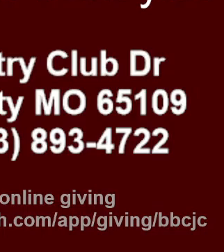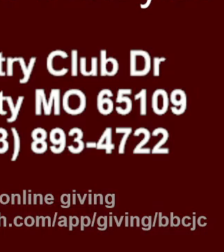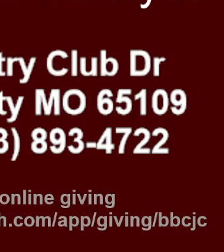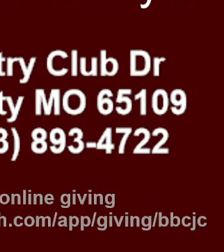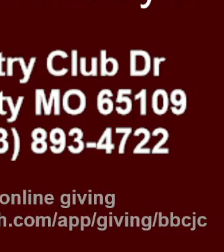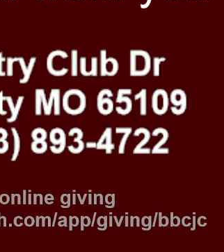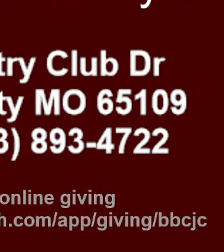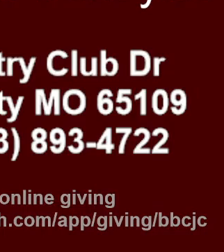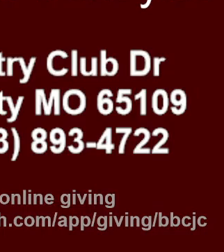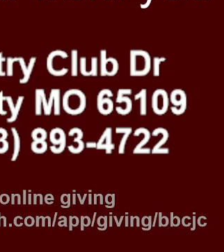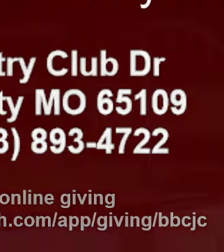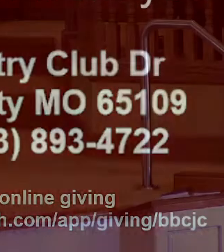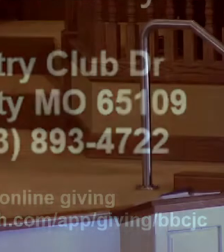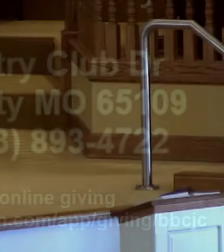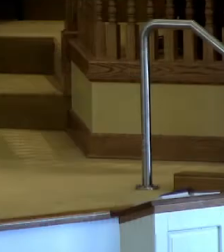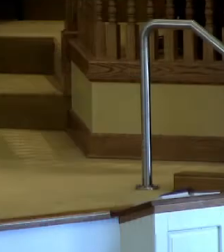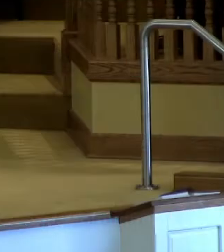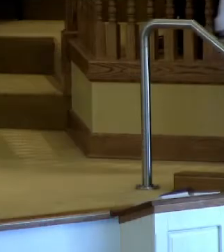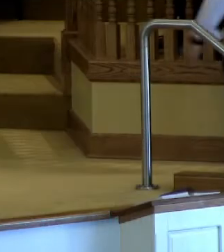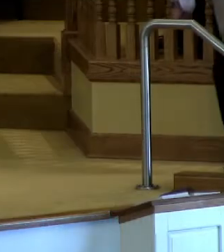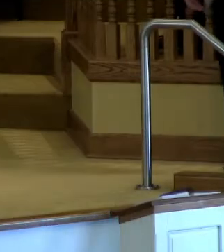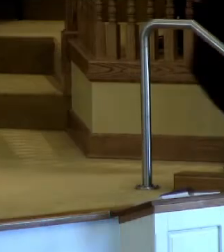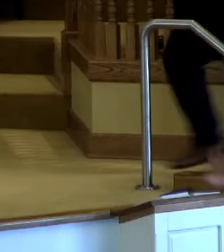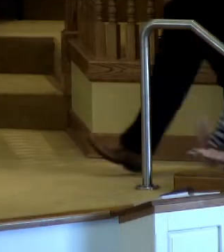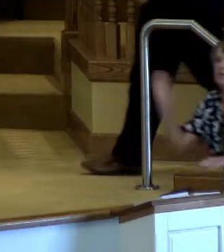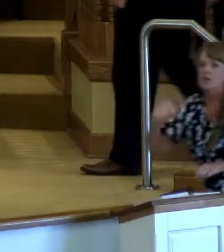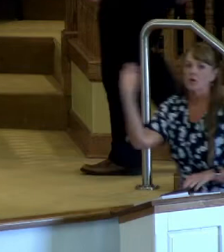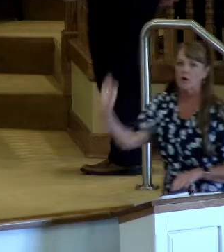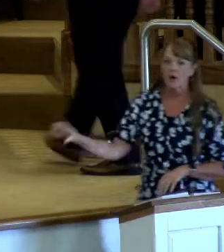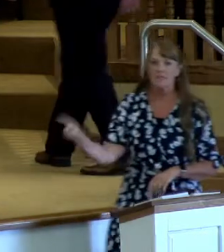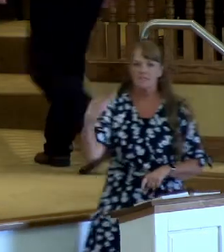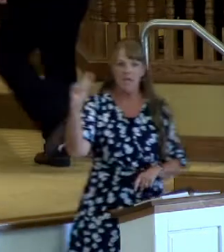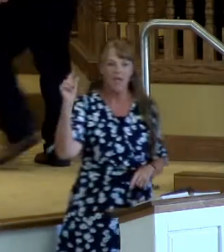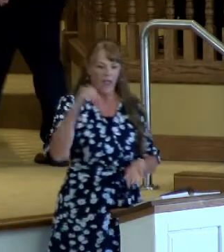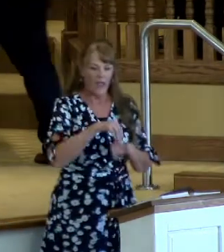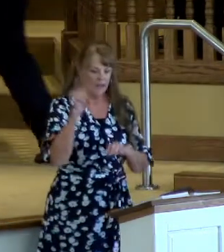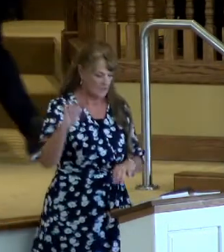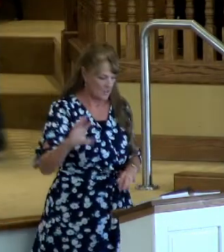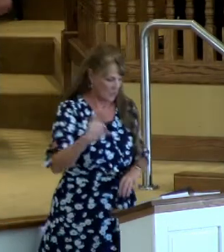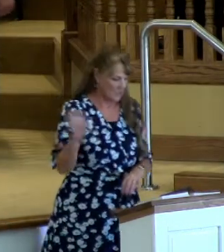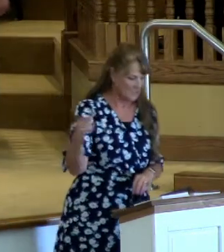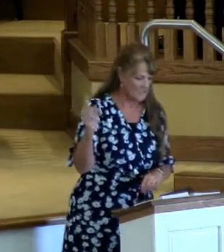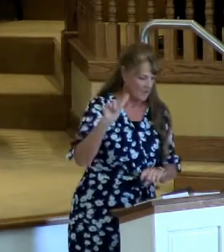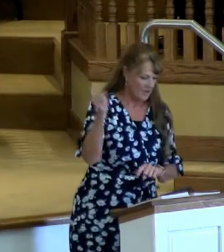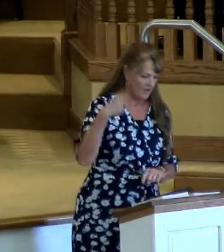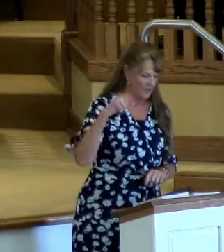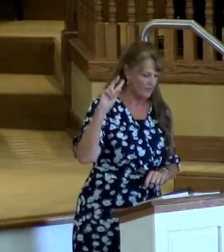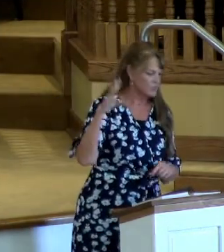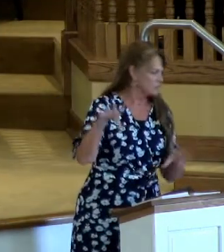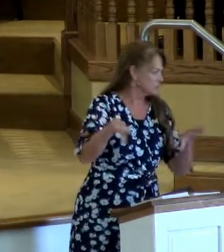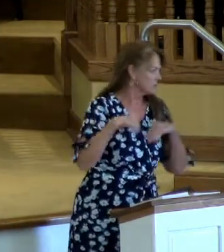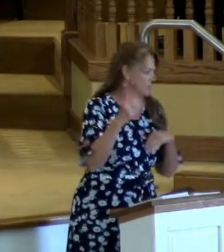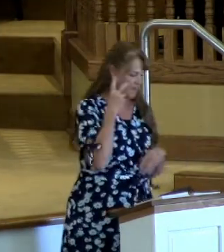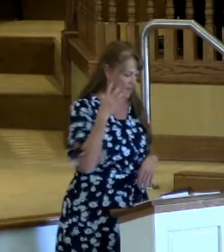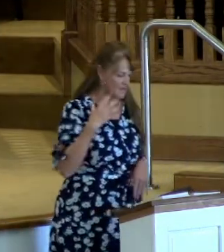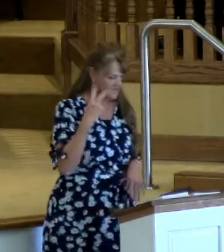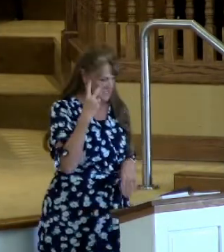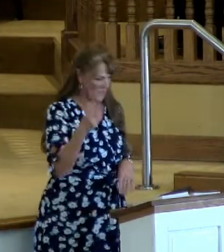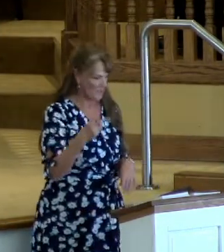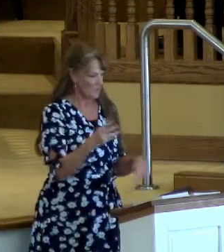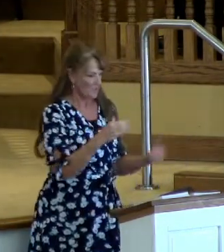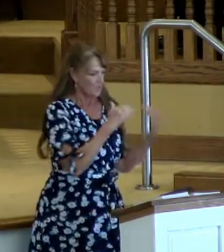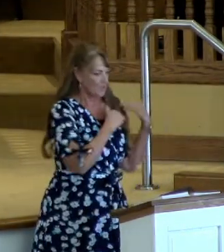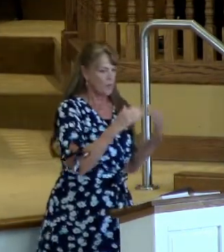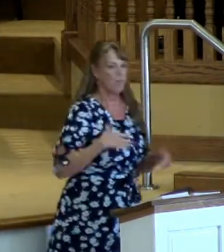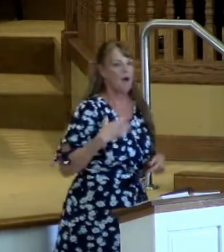At the cross where I first saw the light, and the burden of my heart rolled away. It was